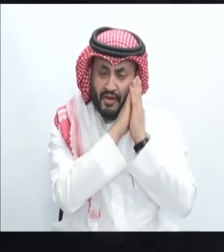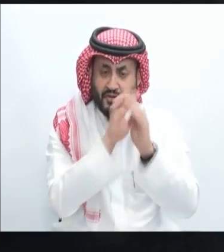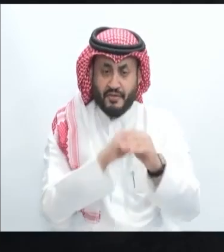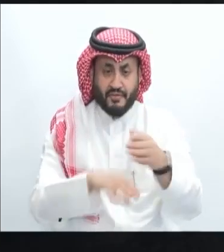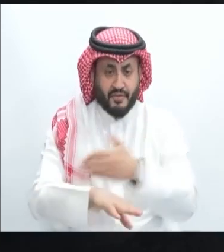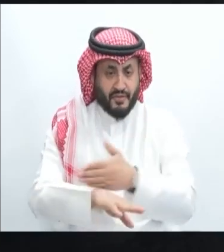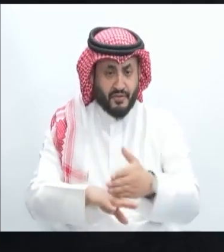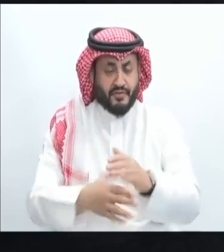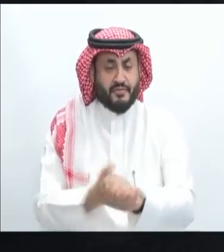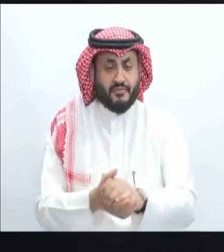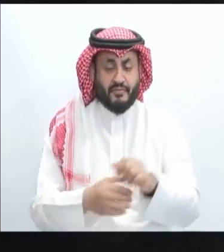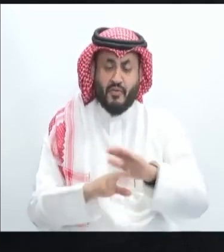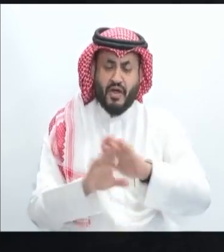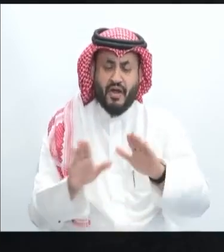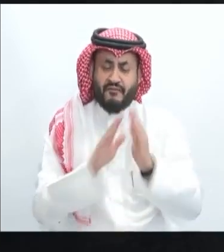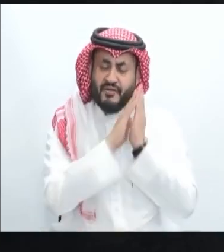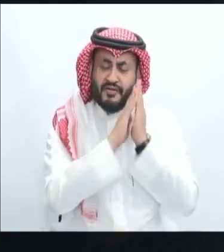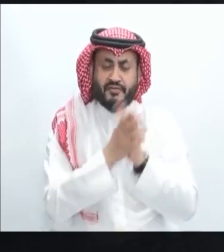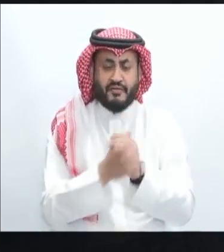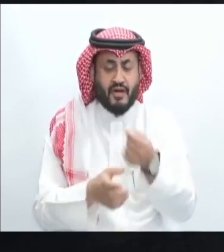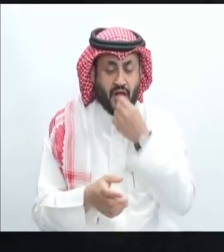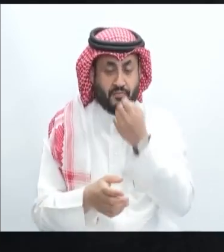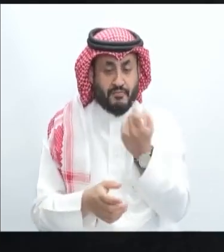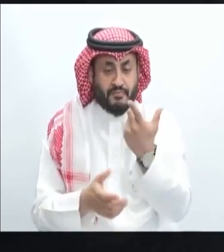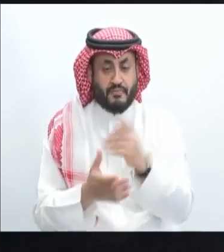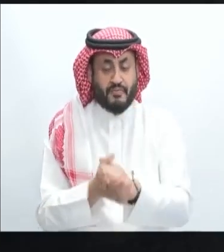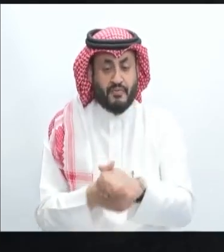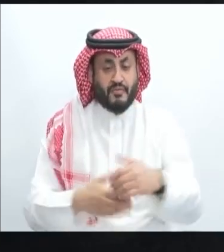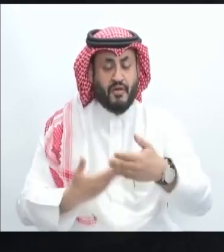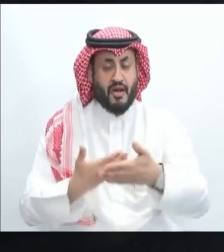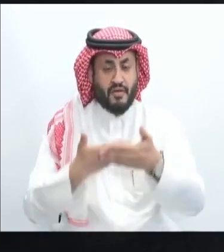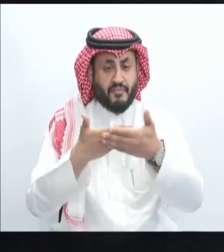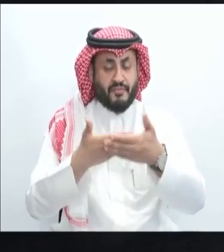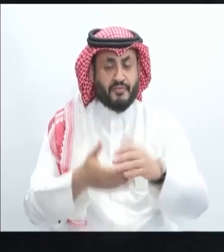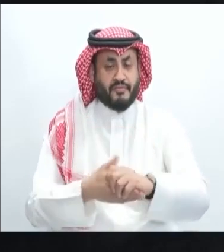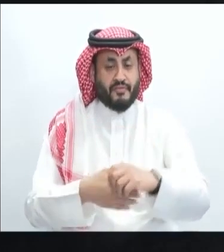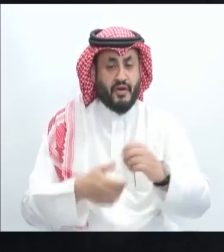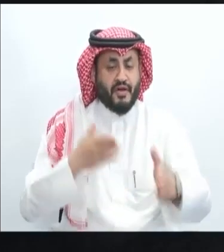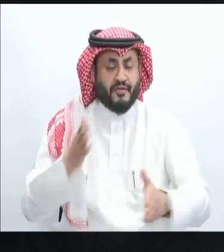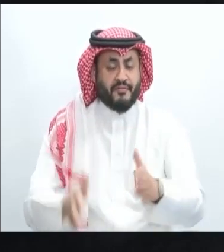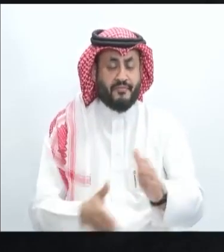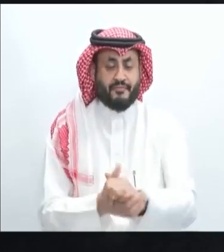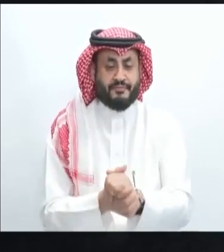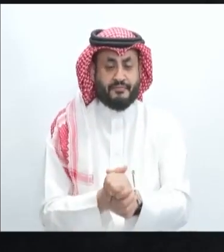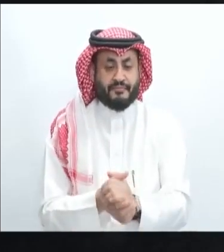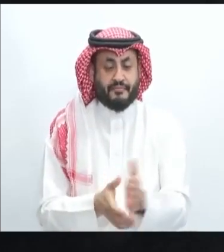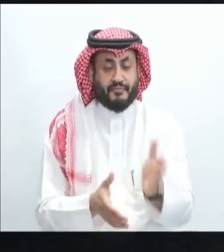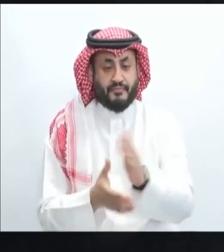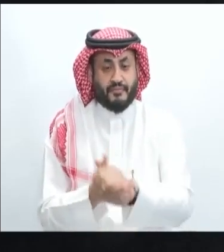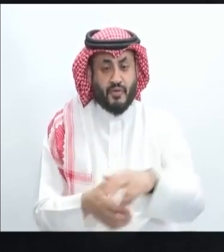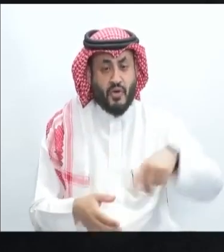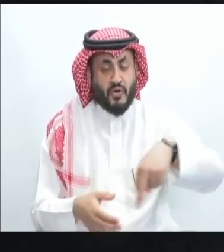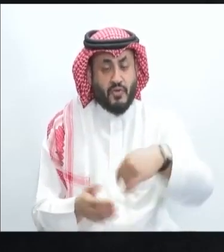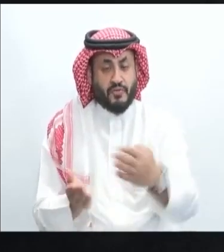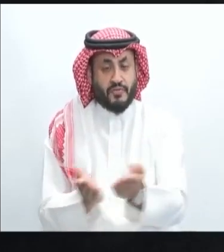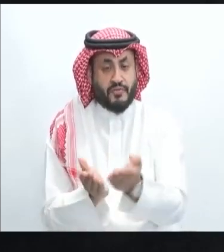and have enough sleep and eat good food to help us when doing our exercises, when we go to school,